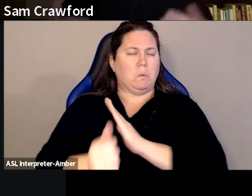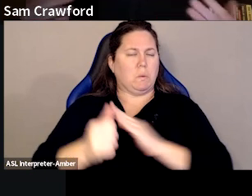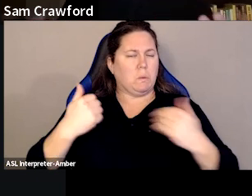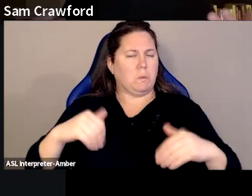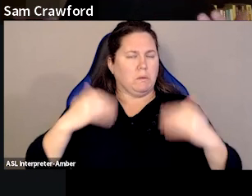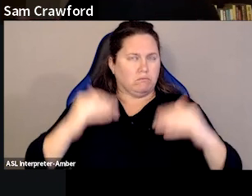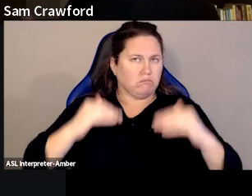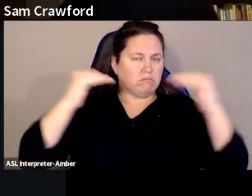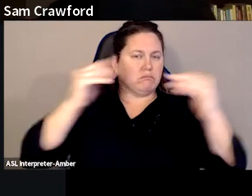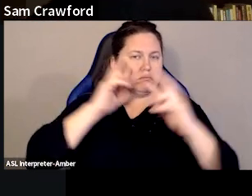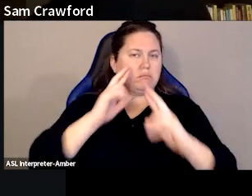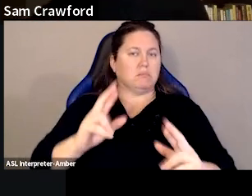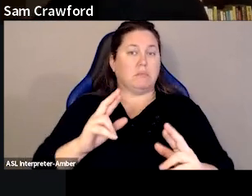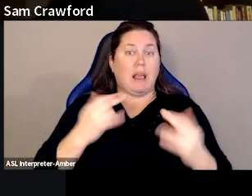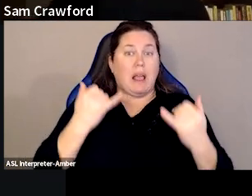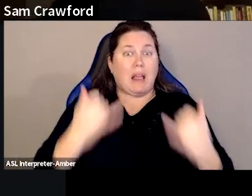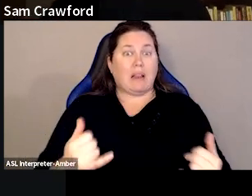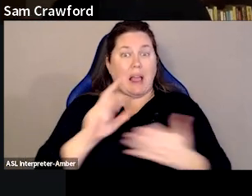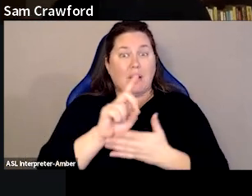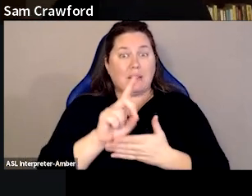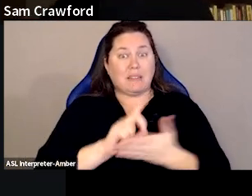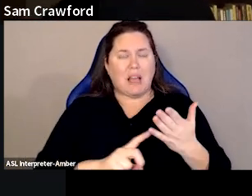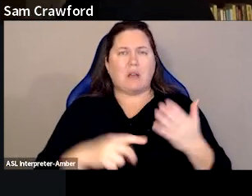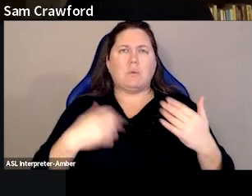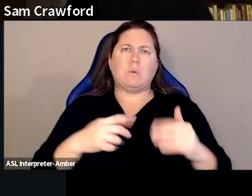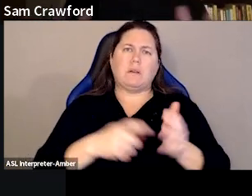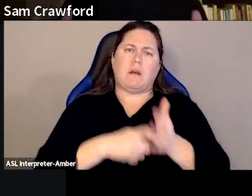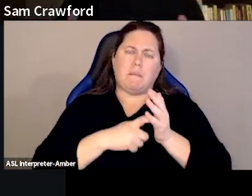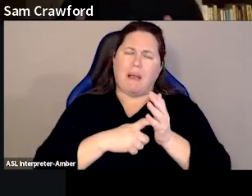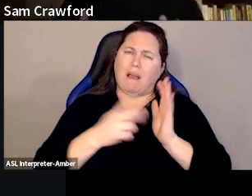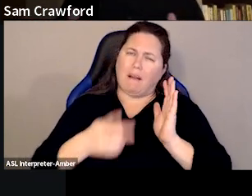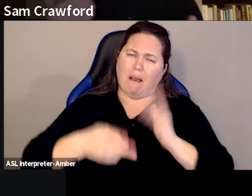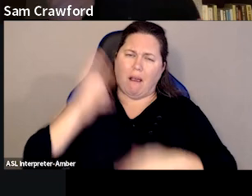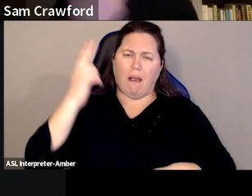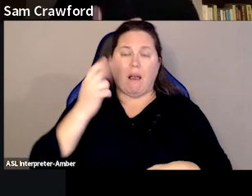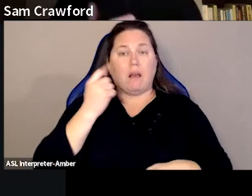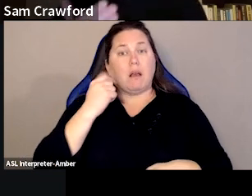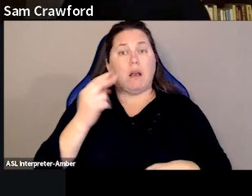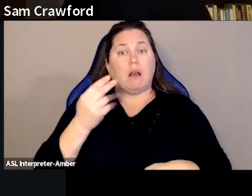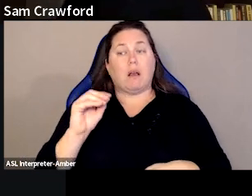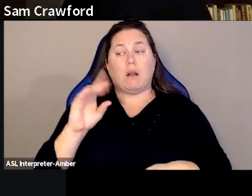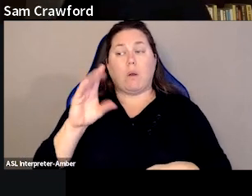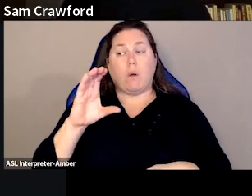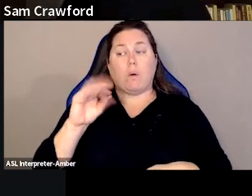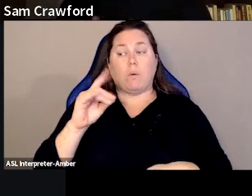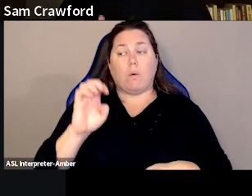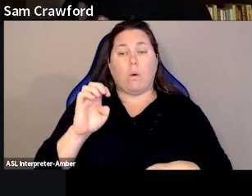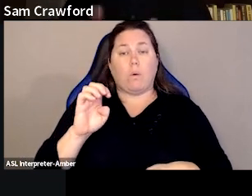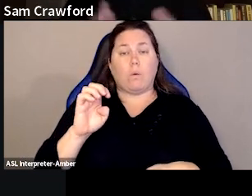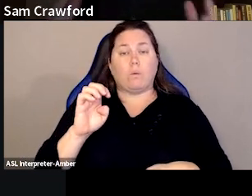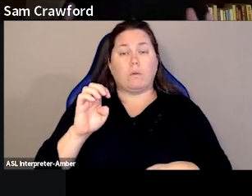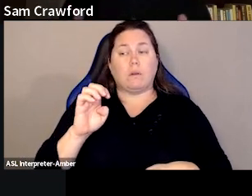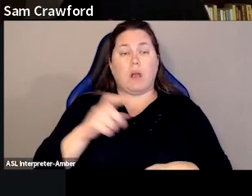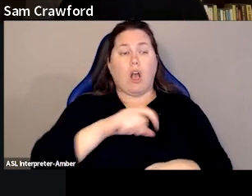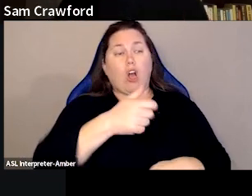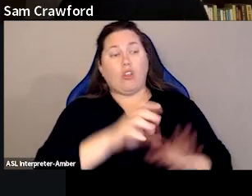for designers has never been higher. Similarly, no code isn't here to oust, development intensive builds. It's